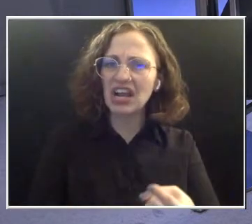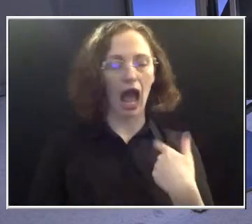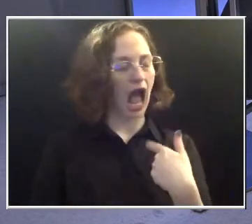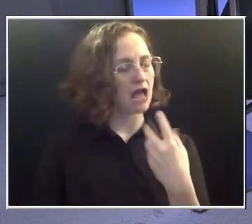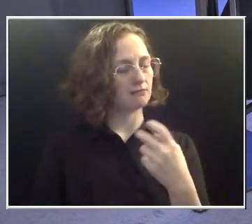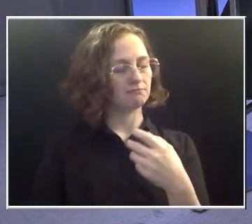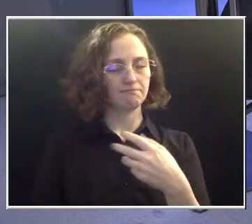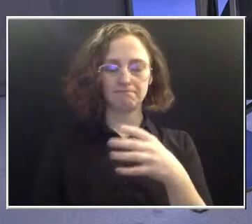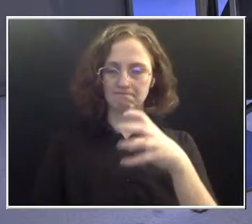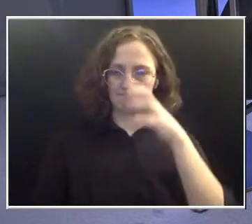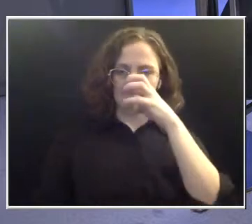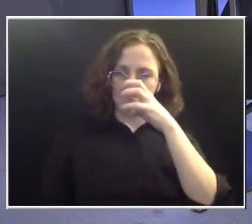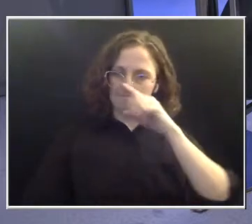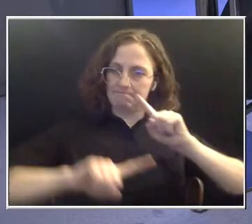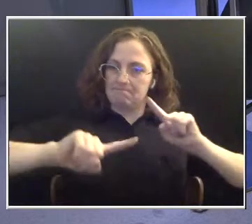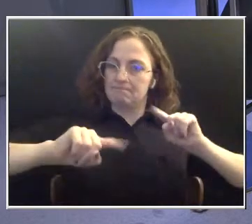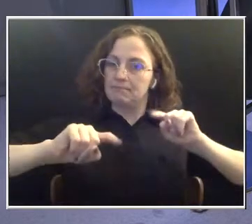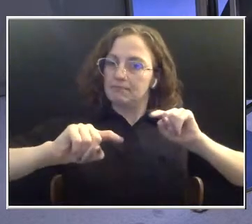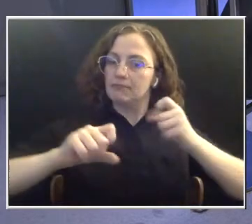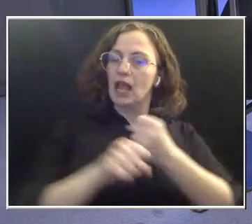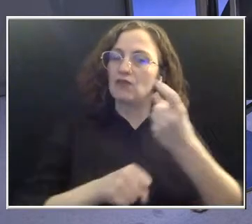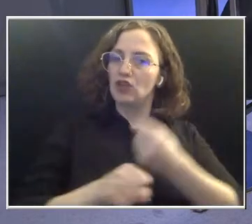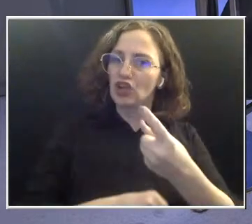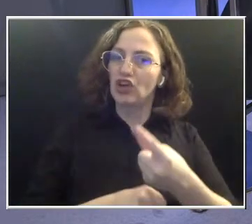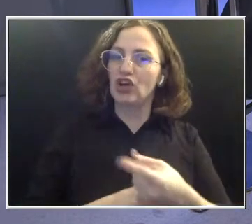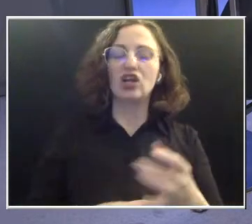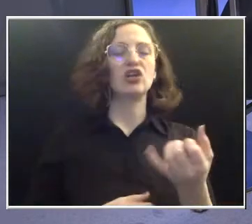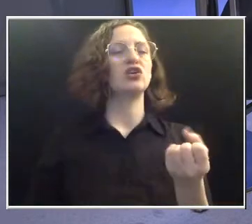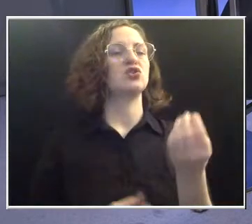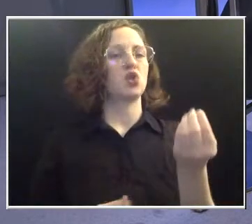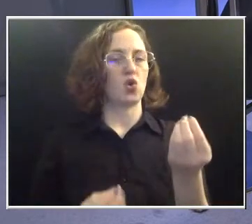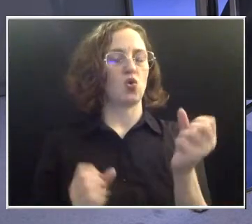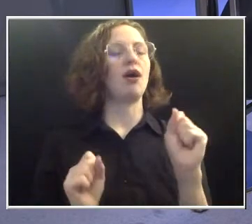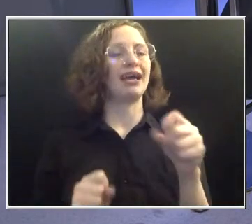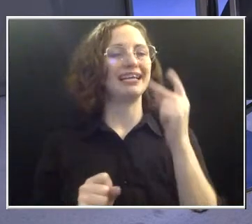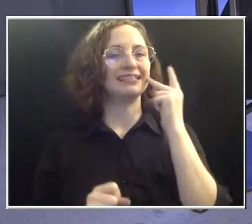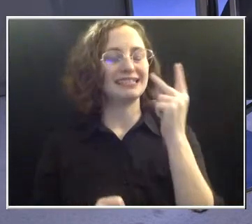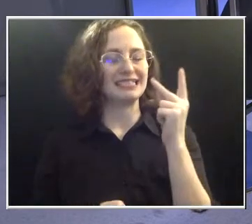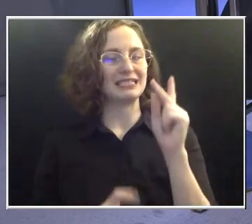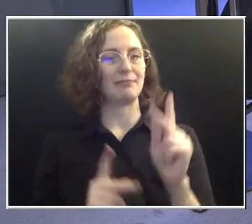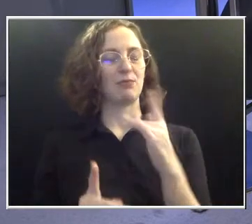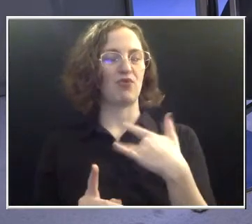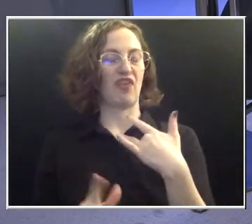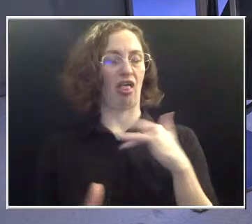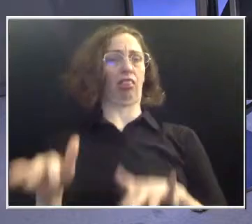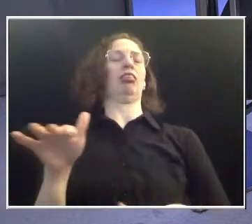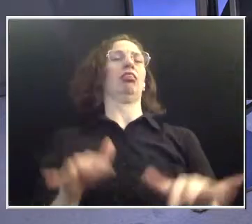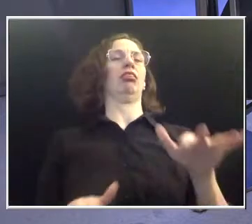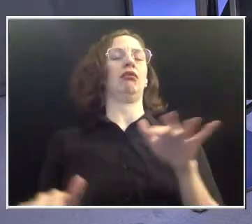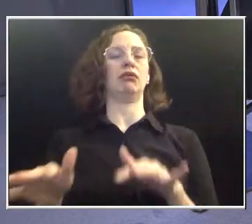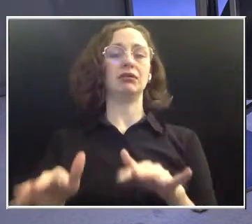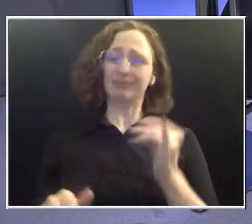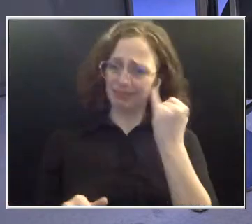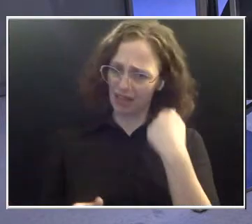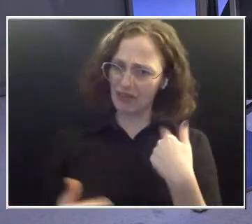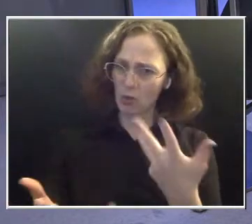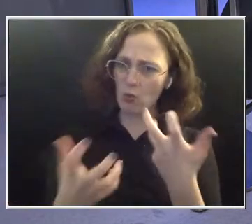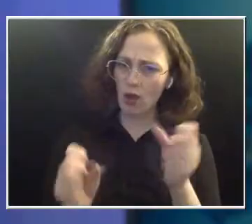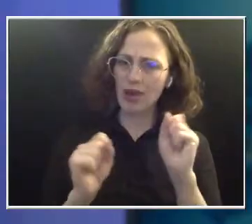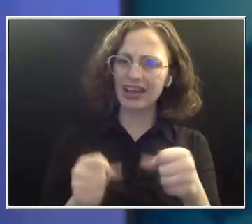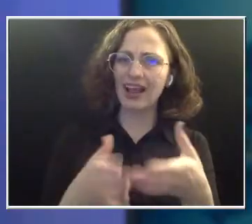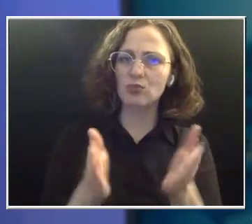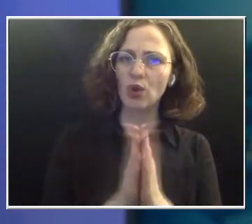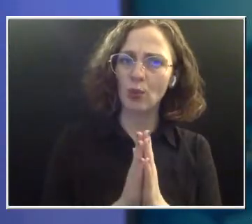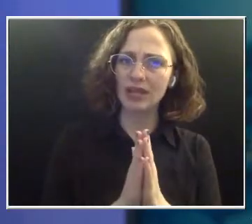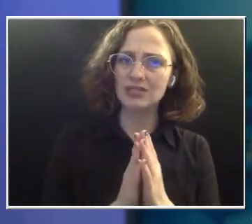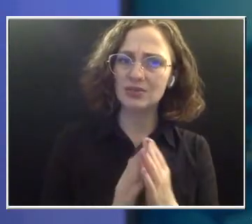so what's happened, so I can see where that would throw people a bit. Exactly. It can but be if I want one, can I ask for one? Well, that's where it gets a